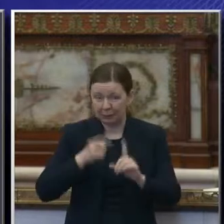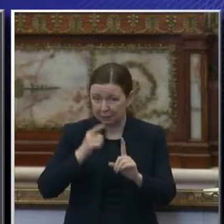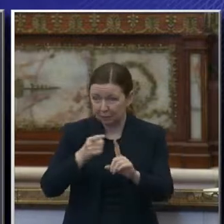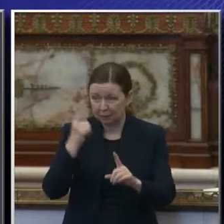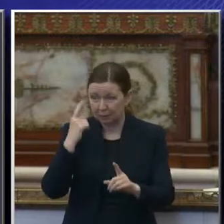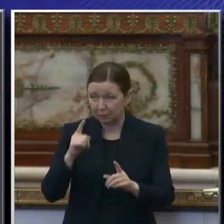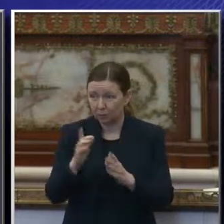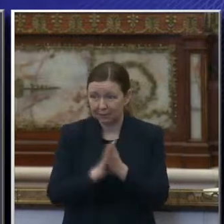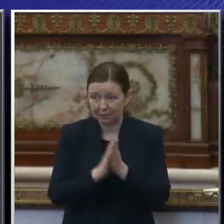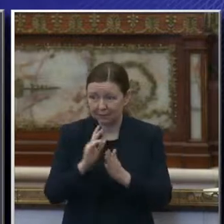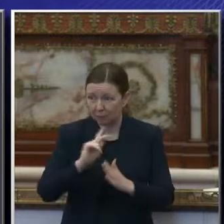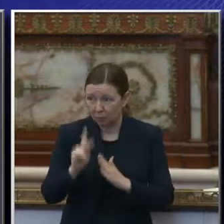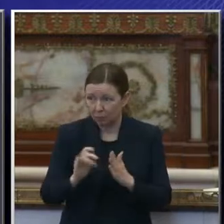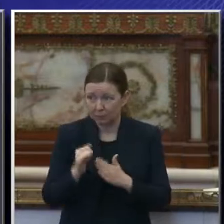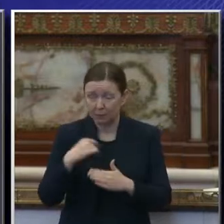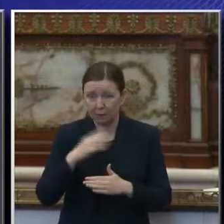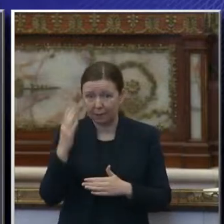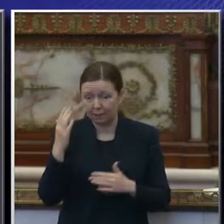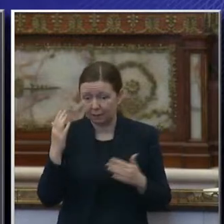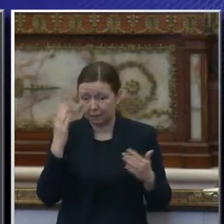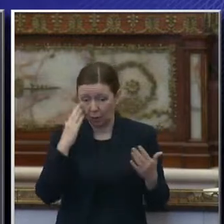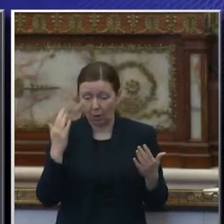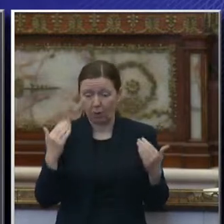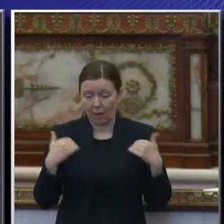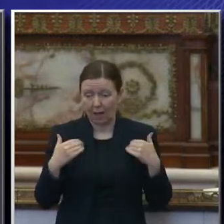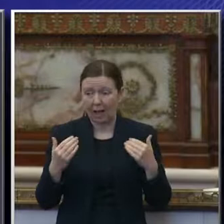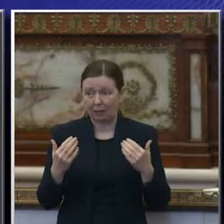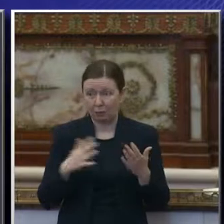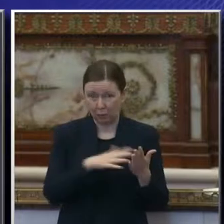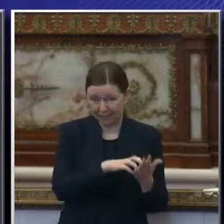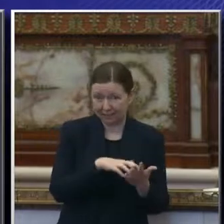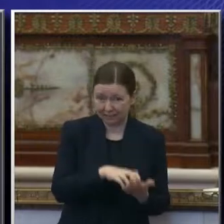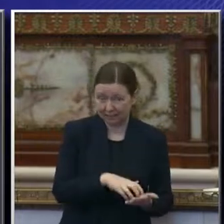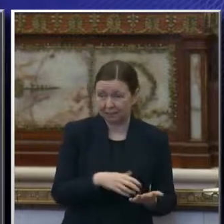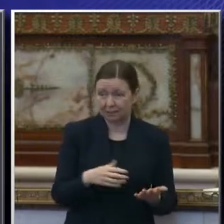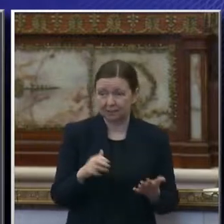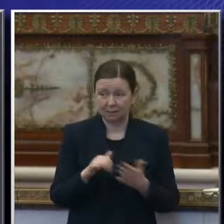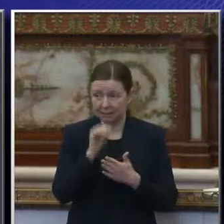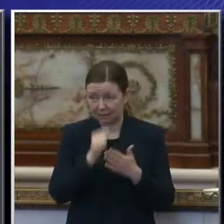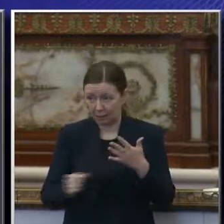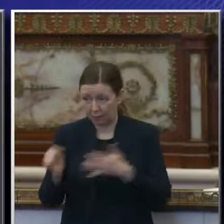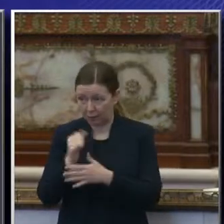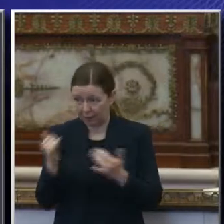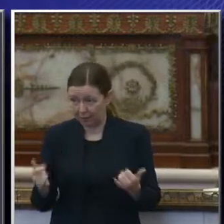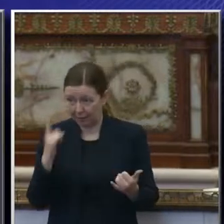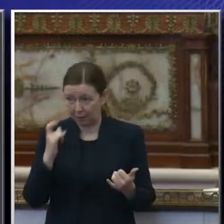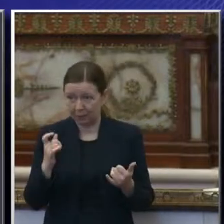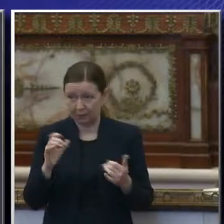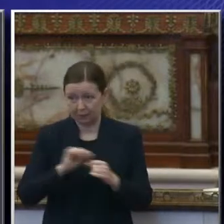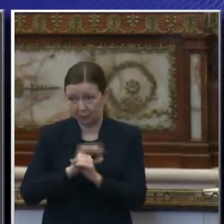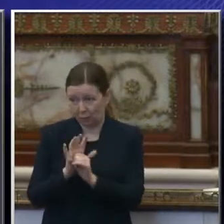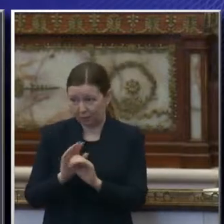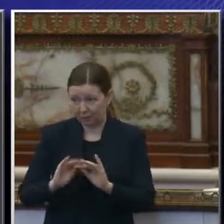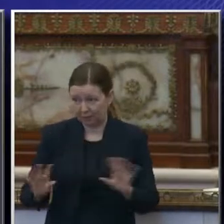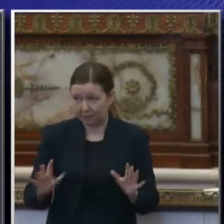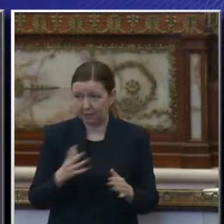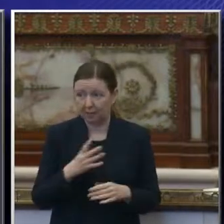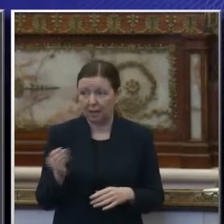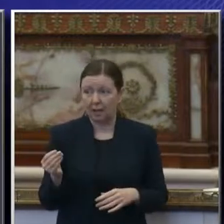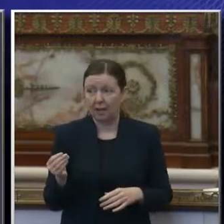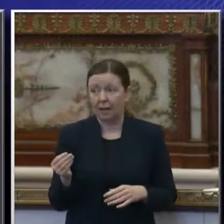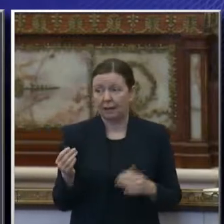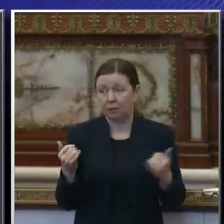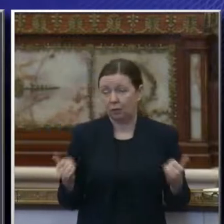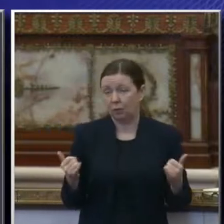for incentive programs that we know have clear weaknesses? That's not a priority right now because of COVID and the